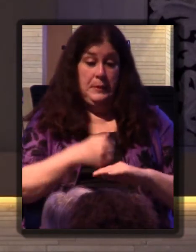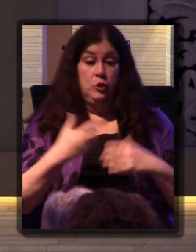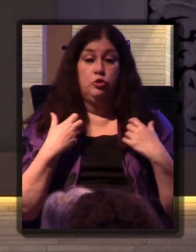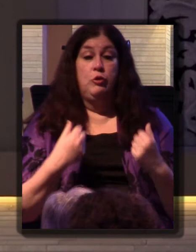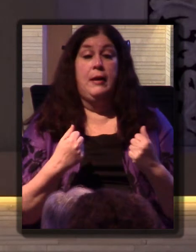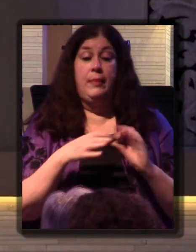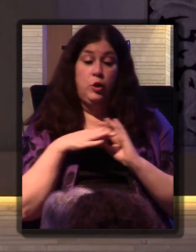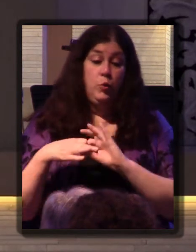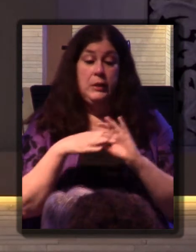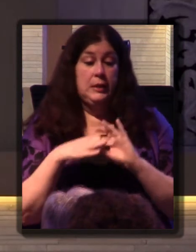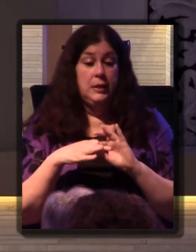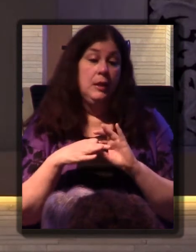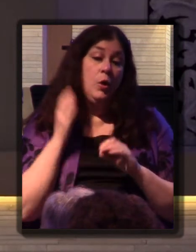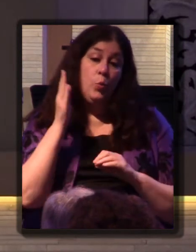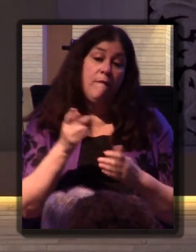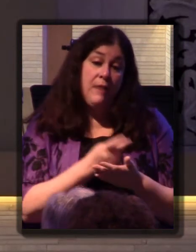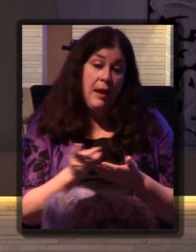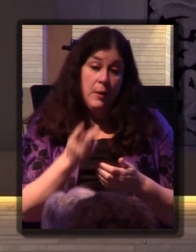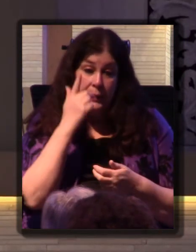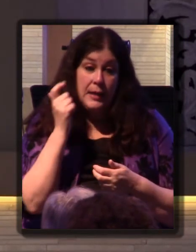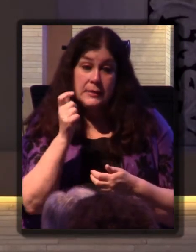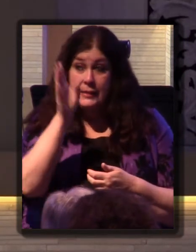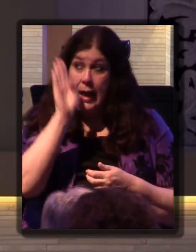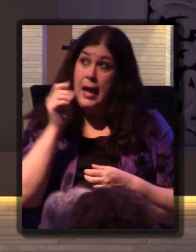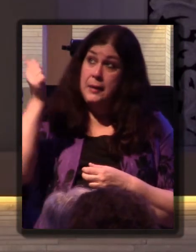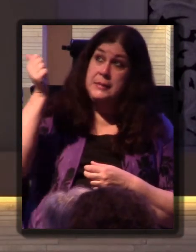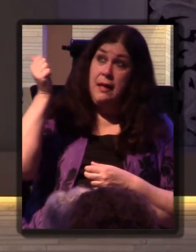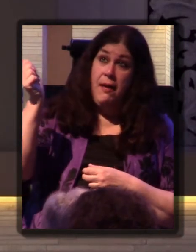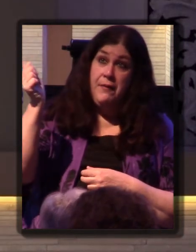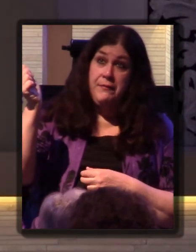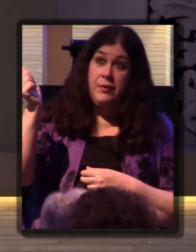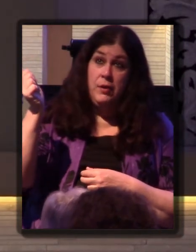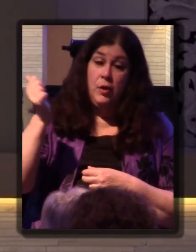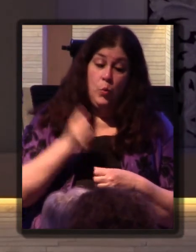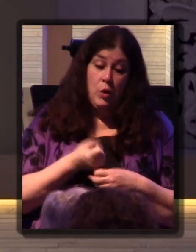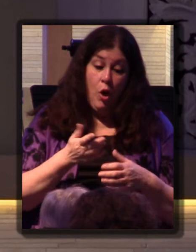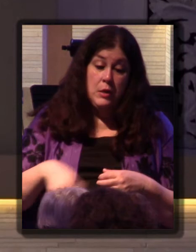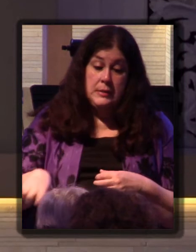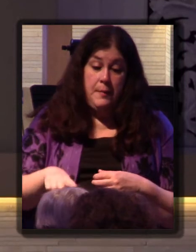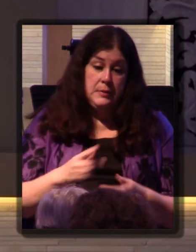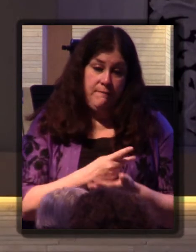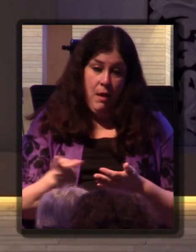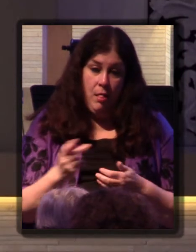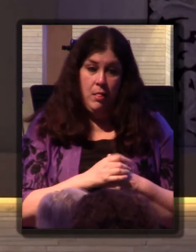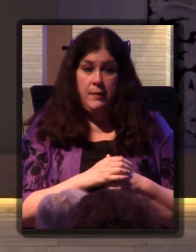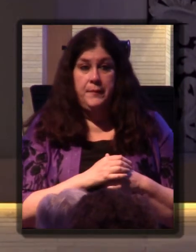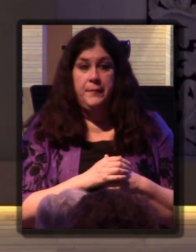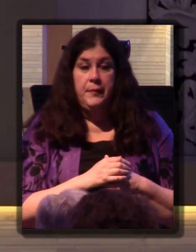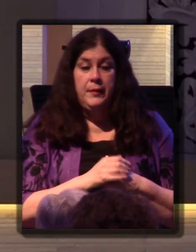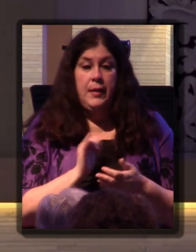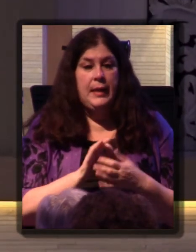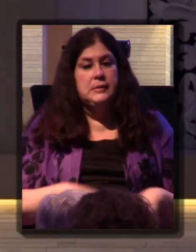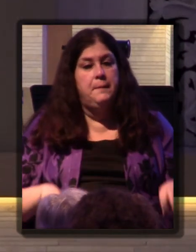to build strength, to build unity, are going to fail because God himself will cause them